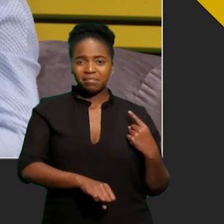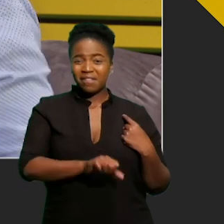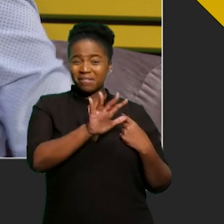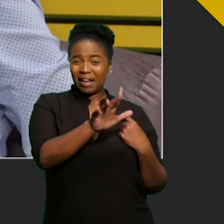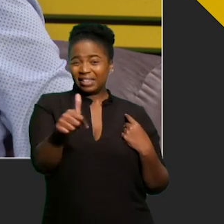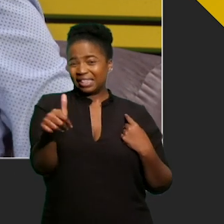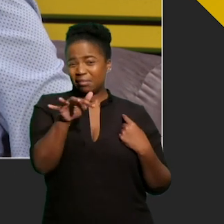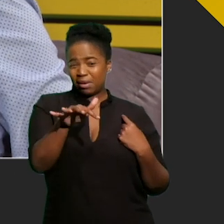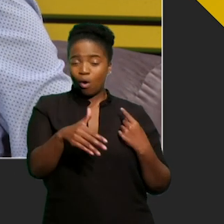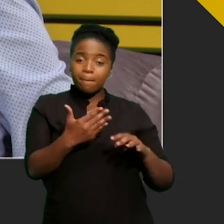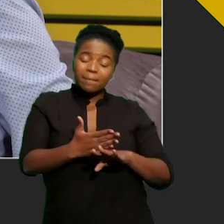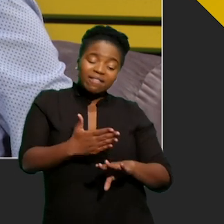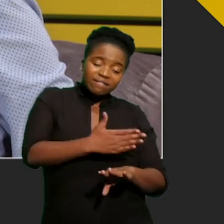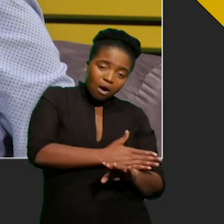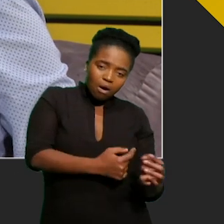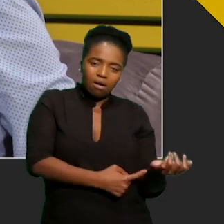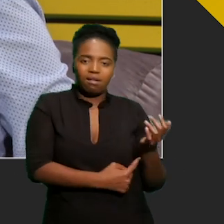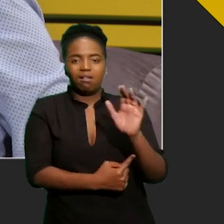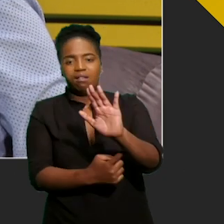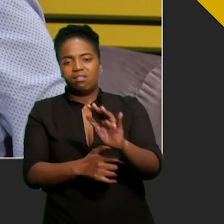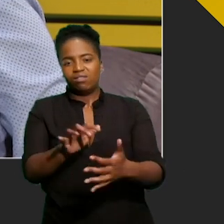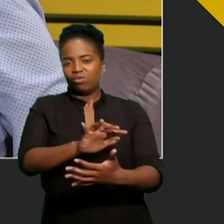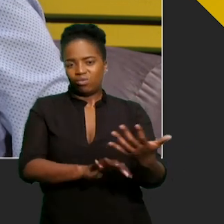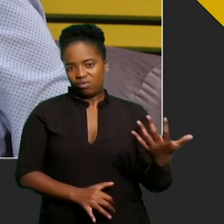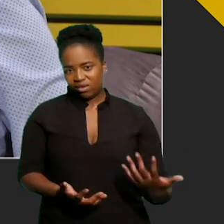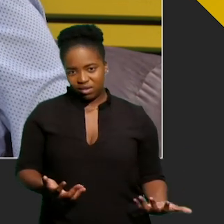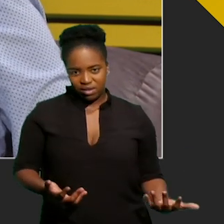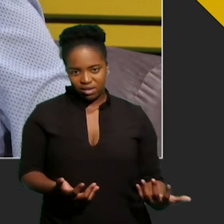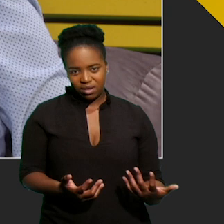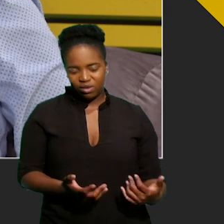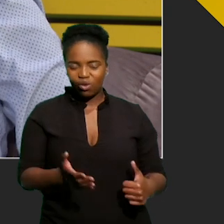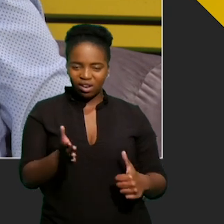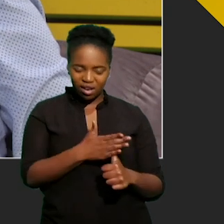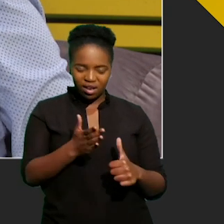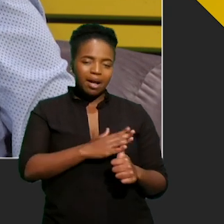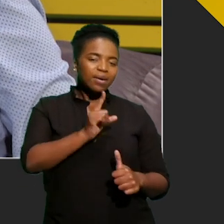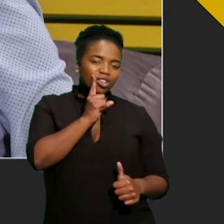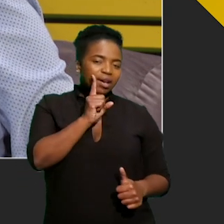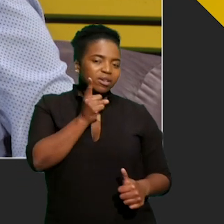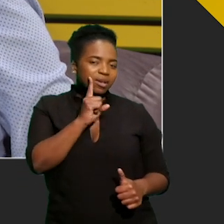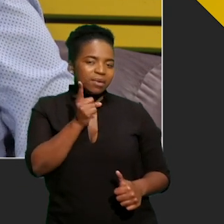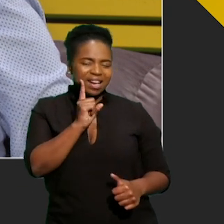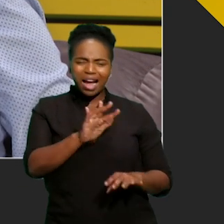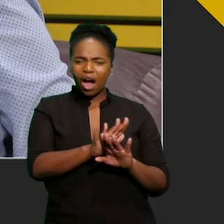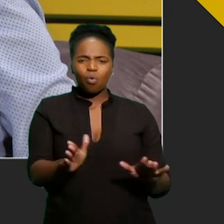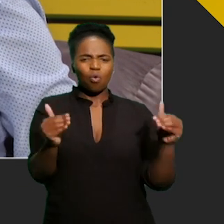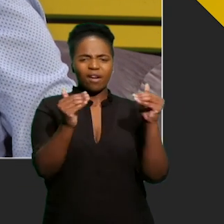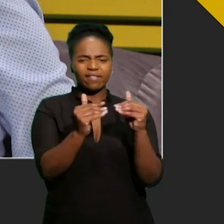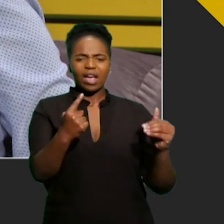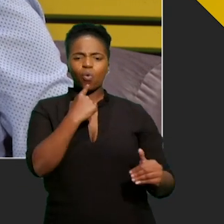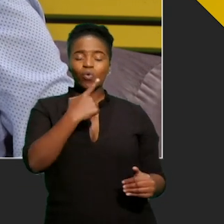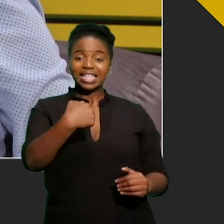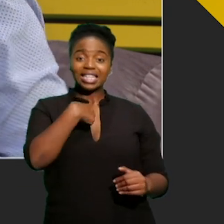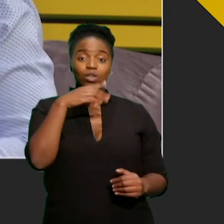5 to 6 people who work on that particular story. So I think it's unfair to say that to see